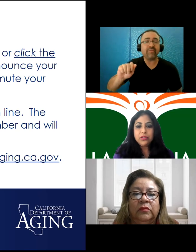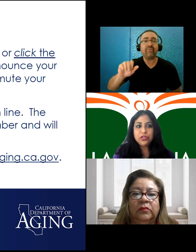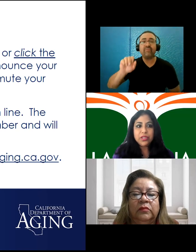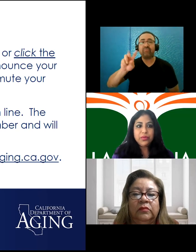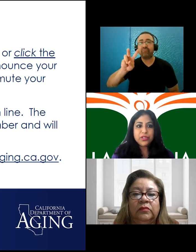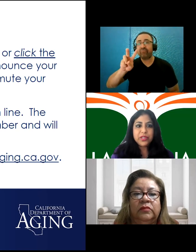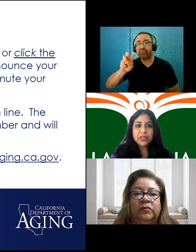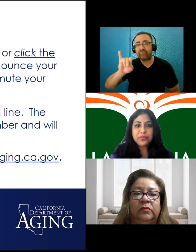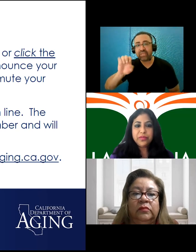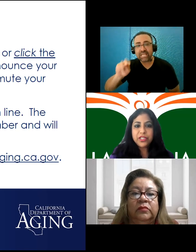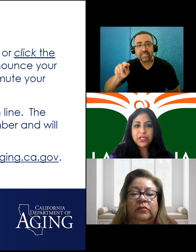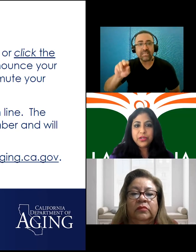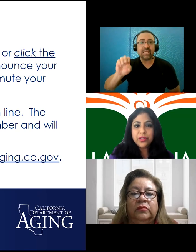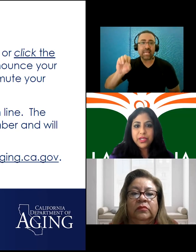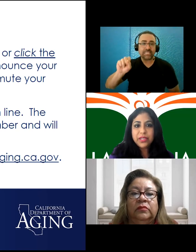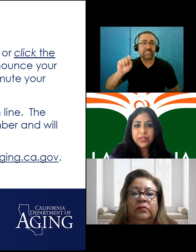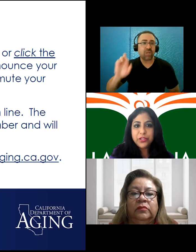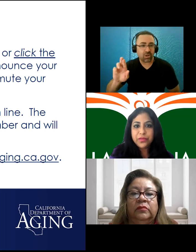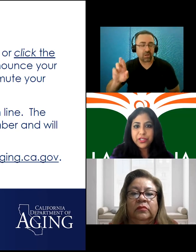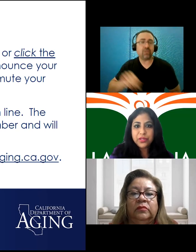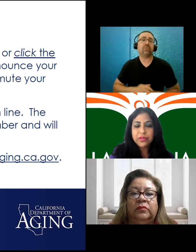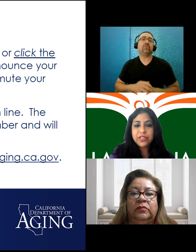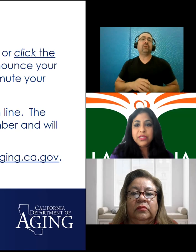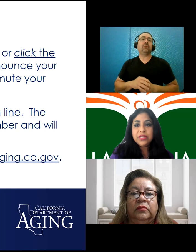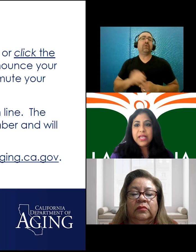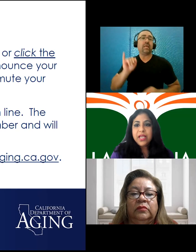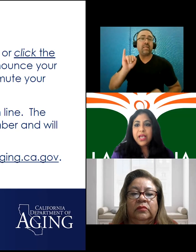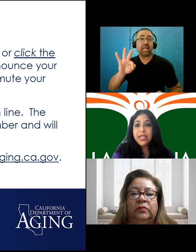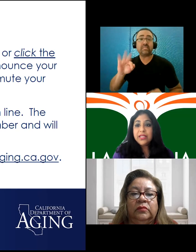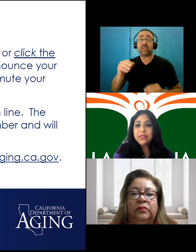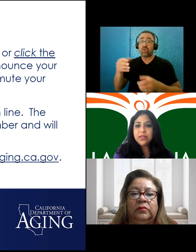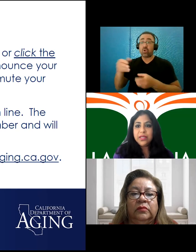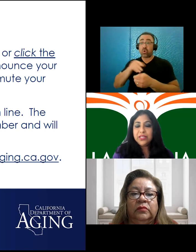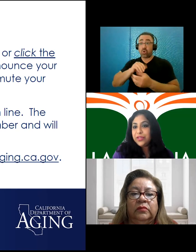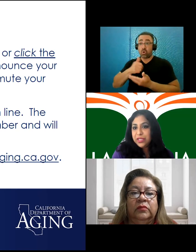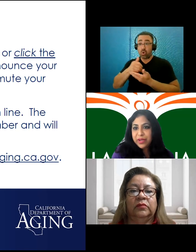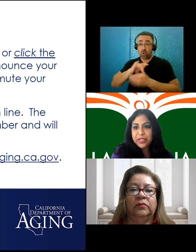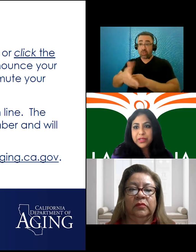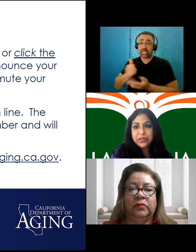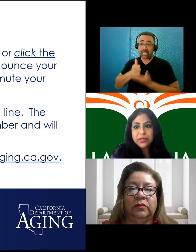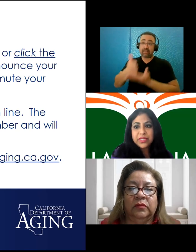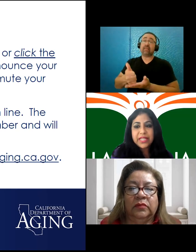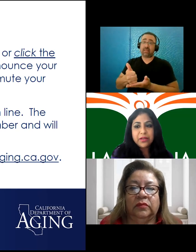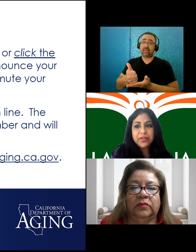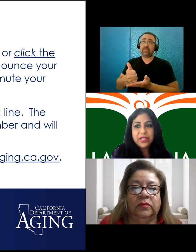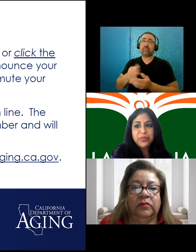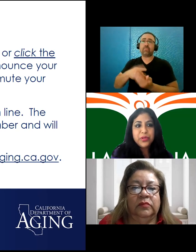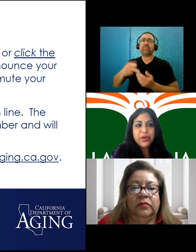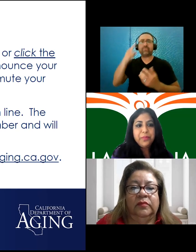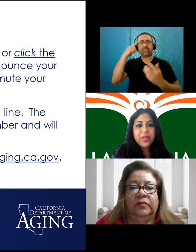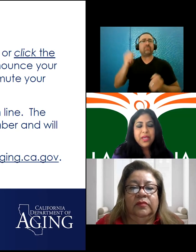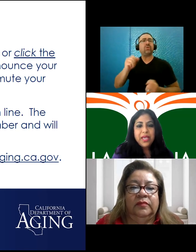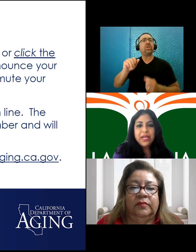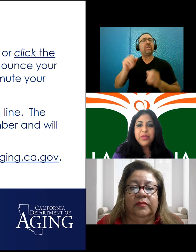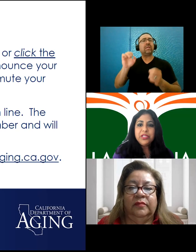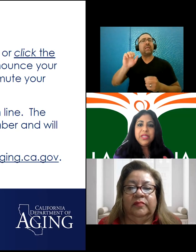it's a culturally responsive prevention and early intervention services. And it's funded by Mental Health Services Act funded